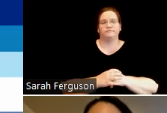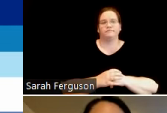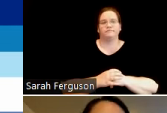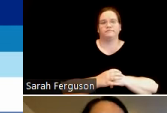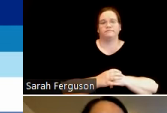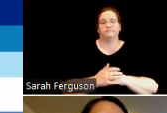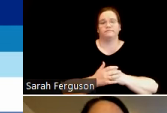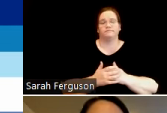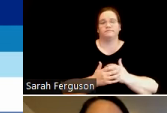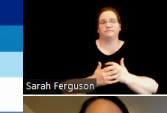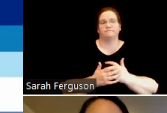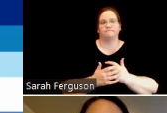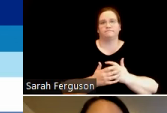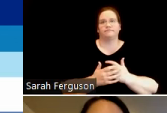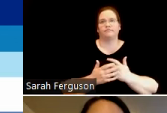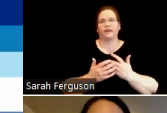medical and